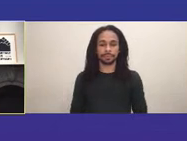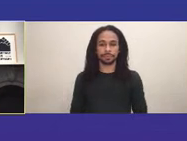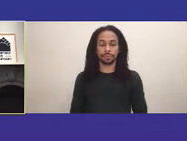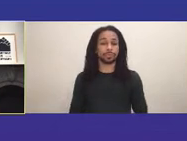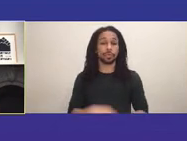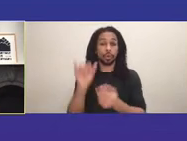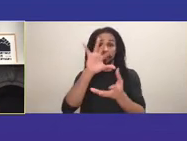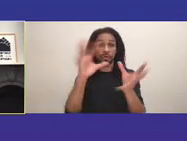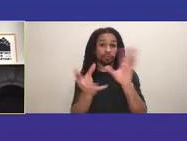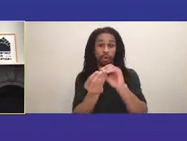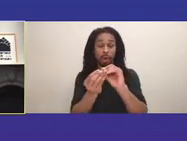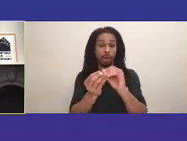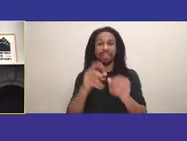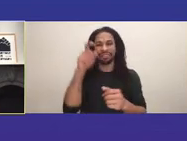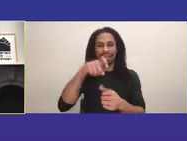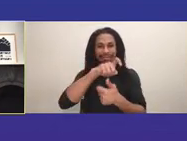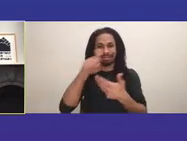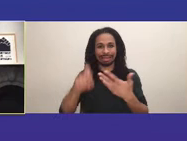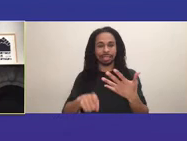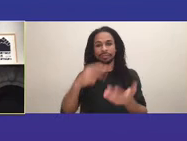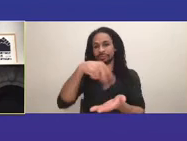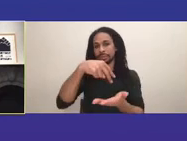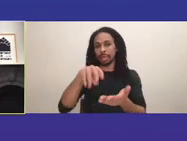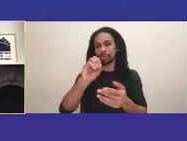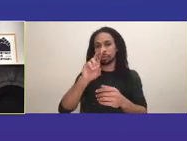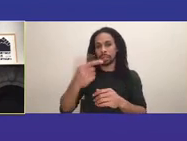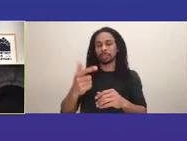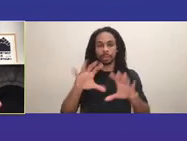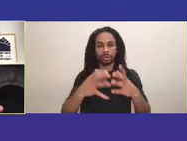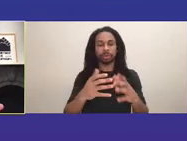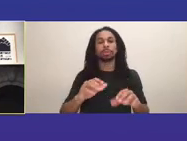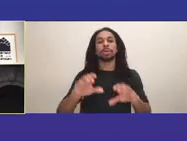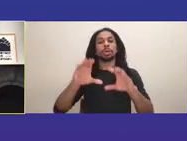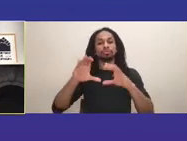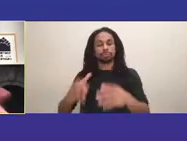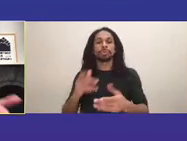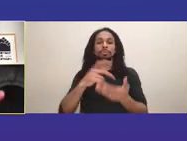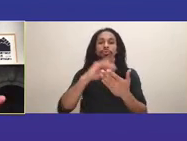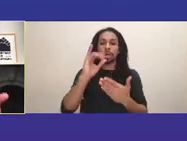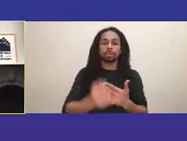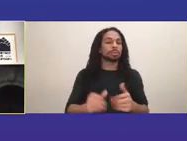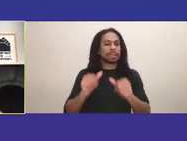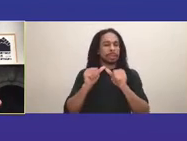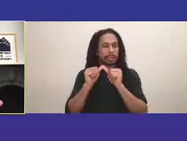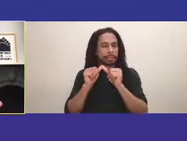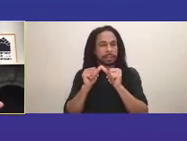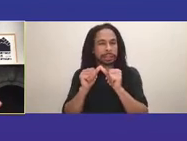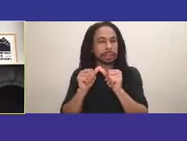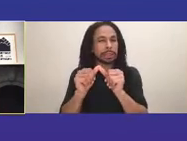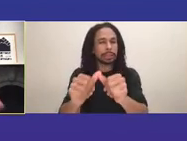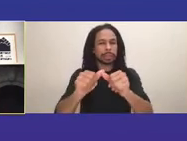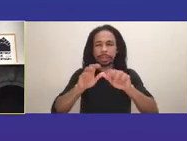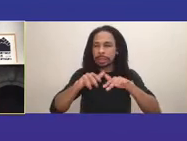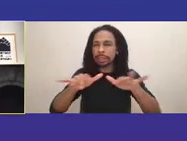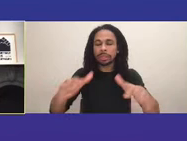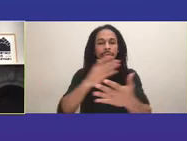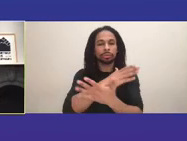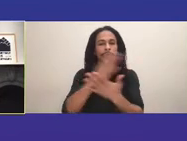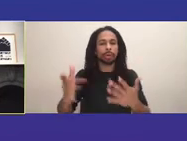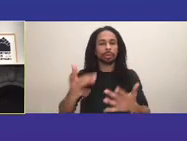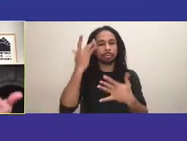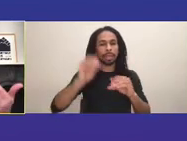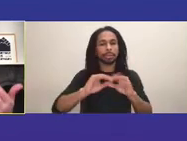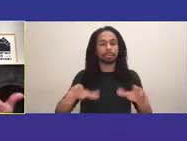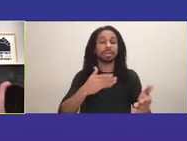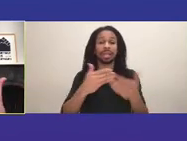Overall, the needs of dance organizations, groups, and projects have remained pervasive throughout the pandemic, despite resources being